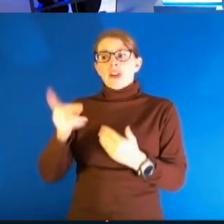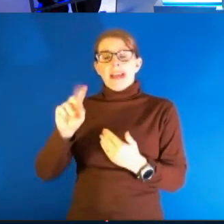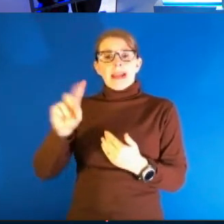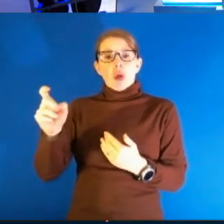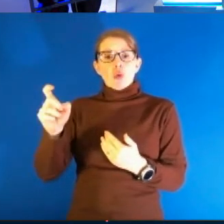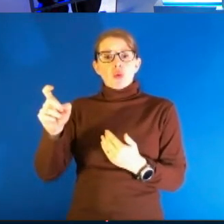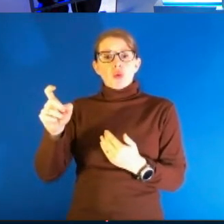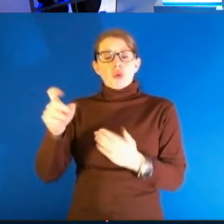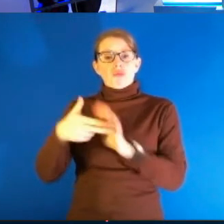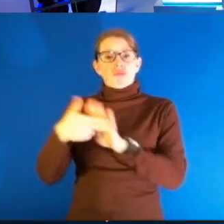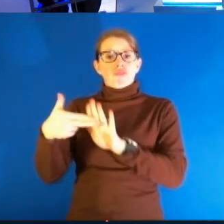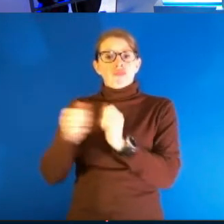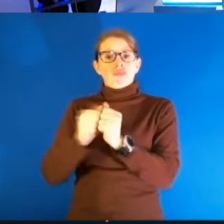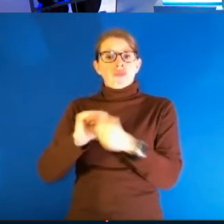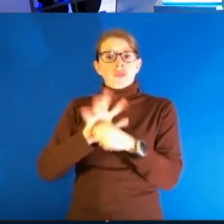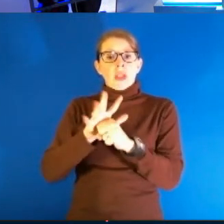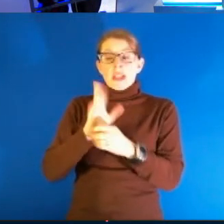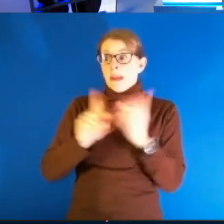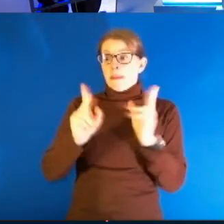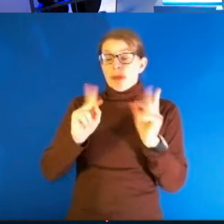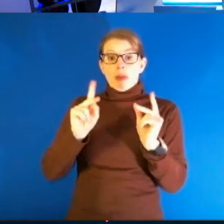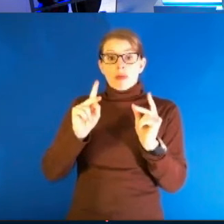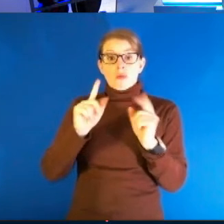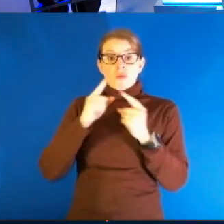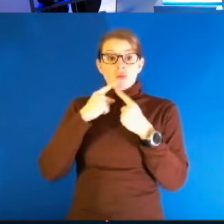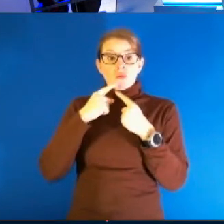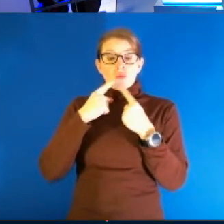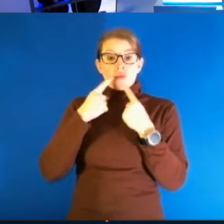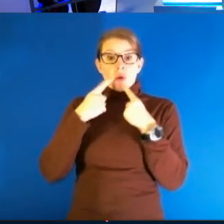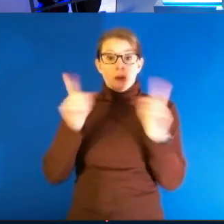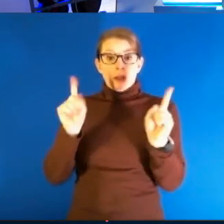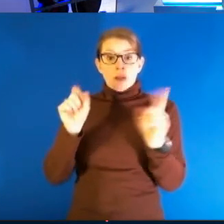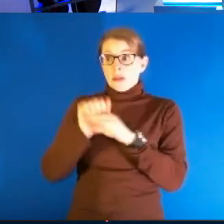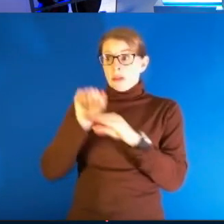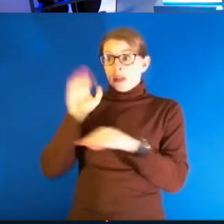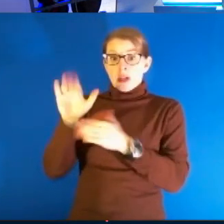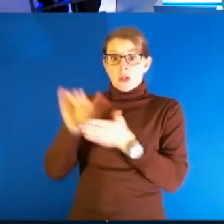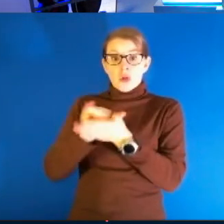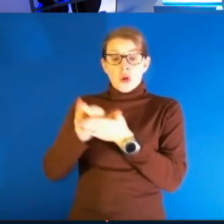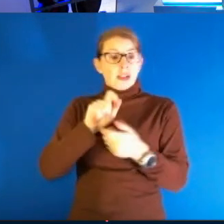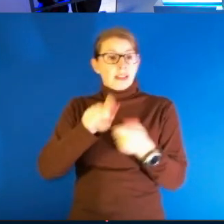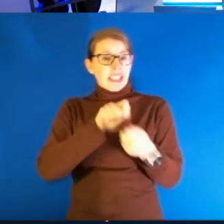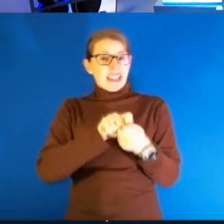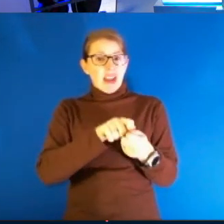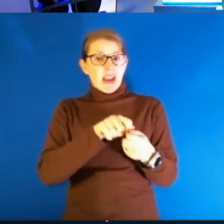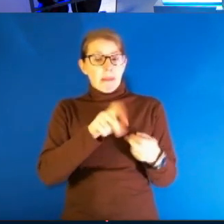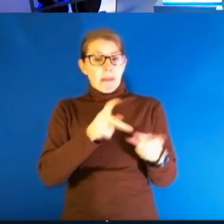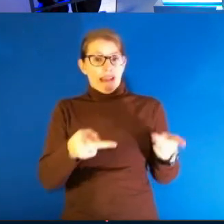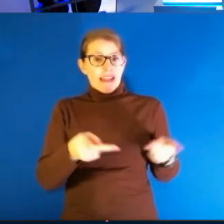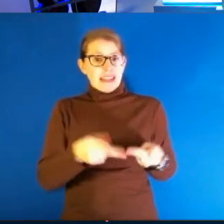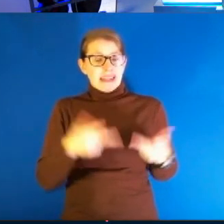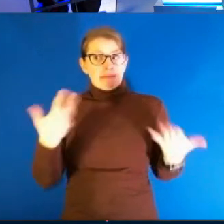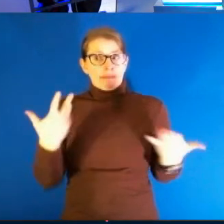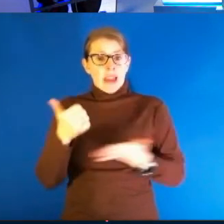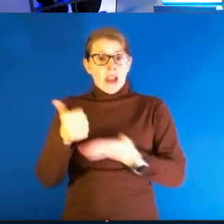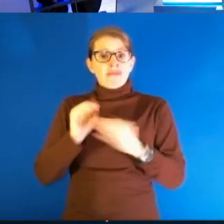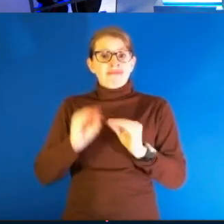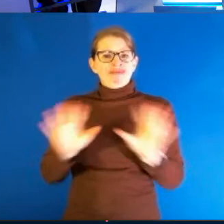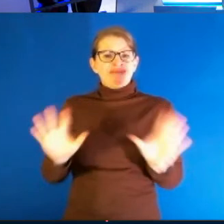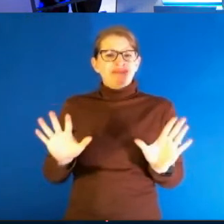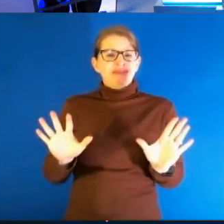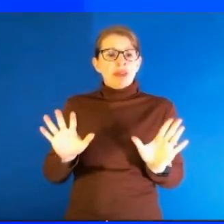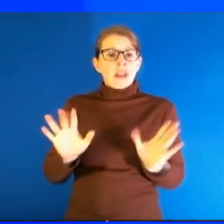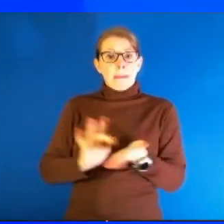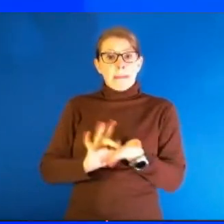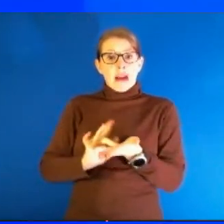are reporting on the news that these medications are just being sent to New York and to certain places. So help clear that up. What are these pills? Where are they